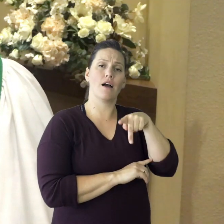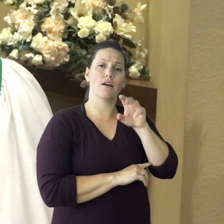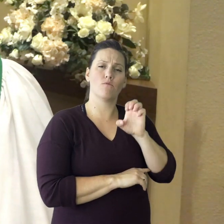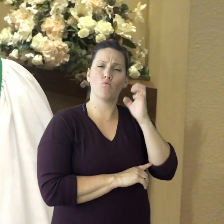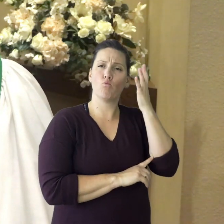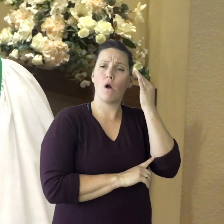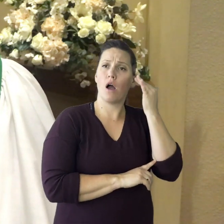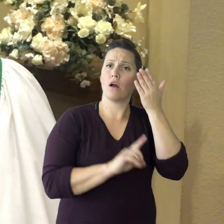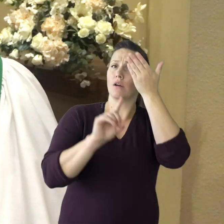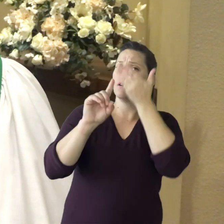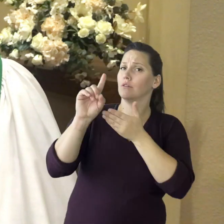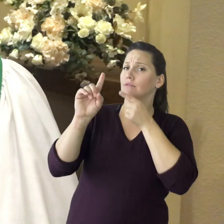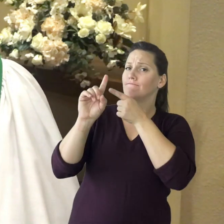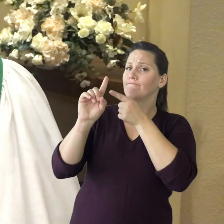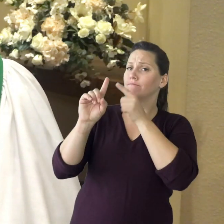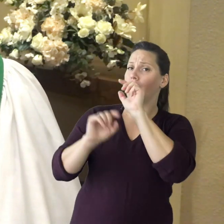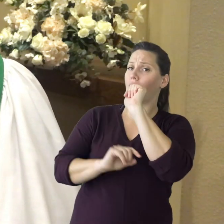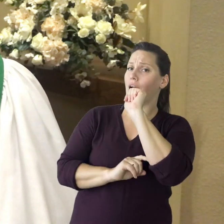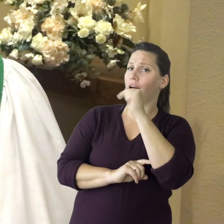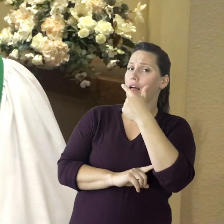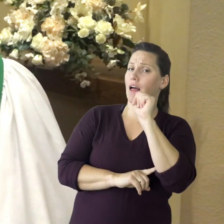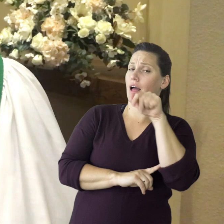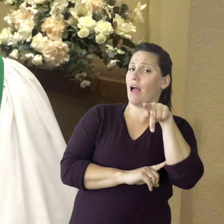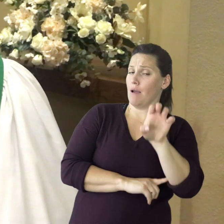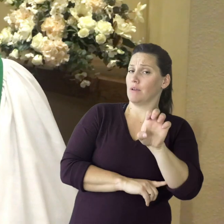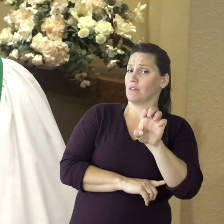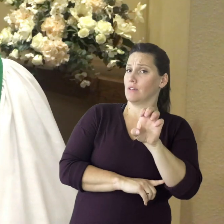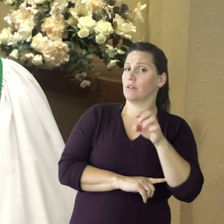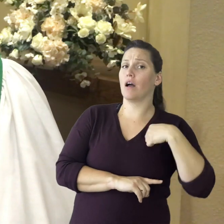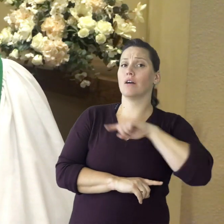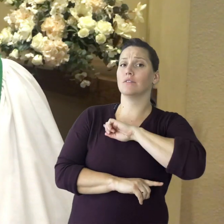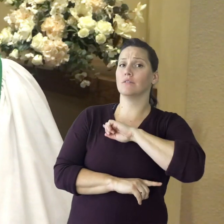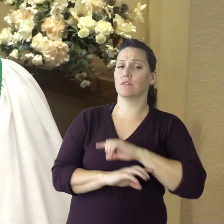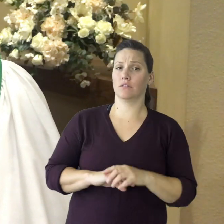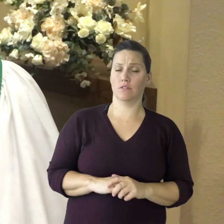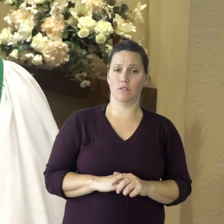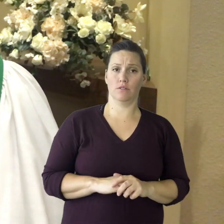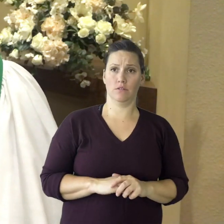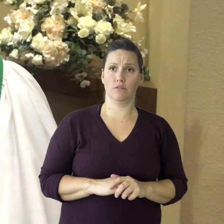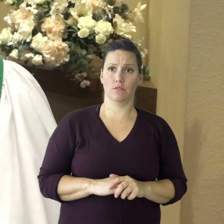agape because God first agaped us.